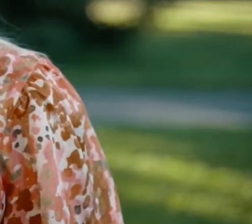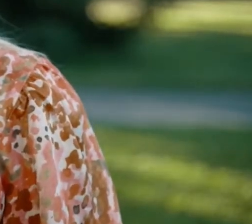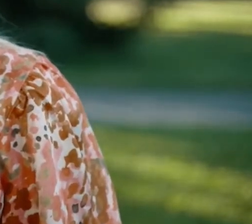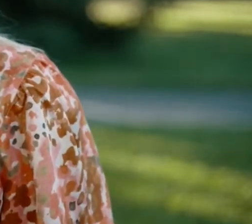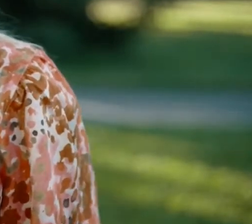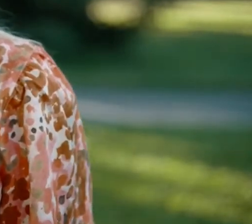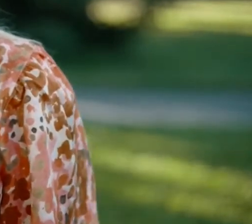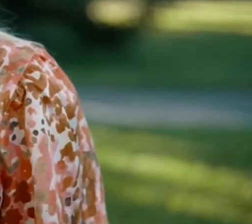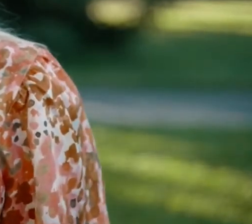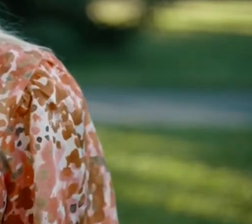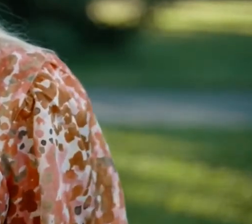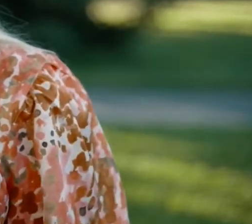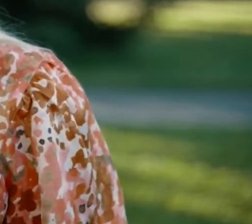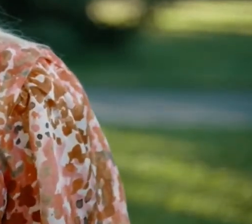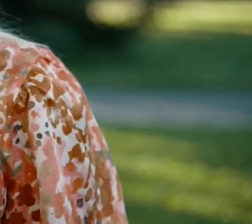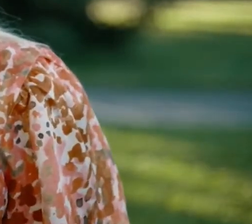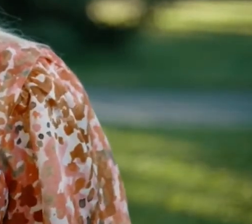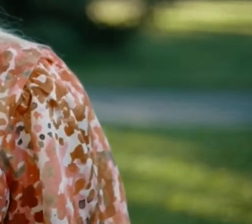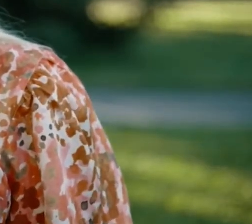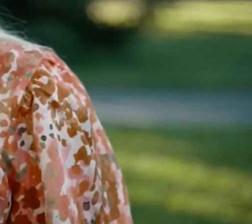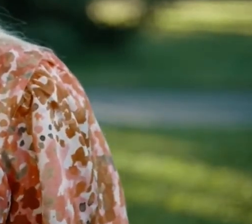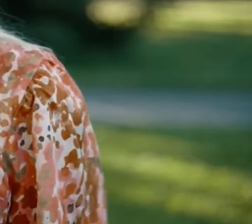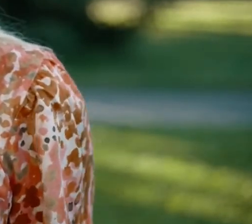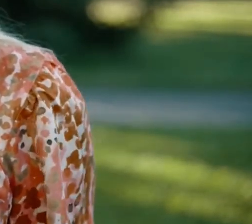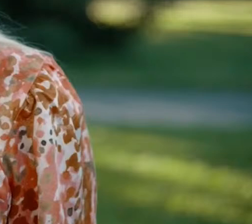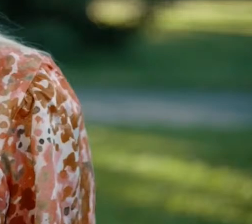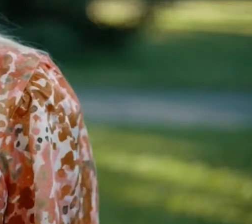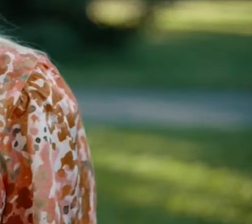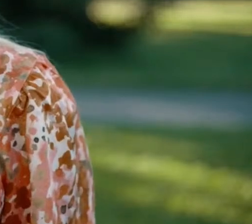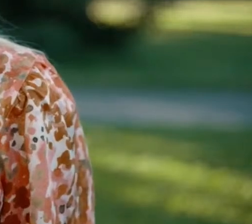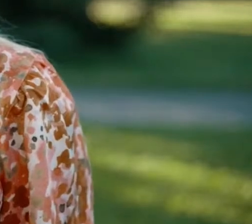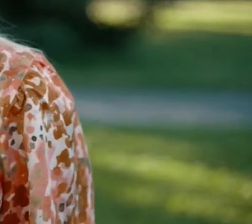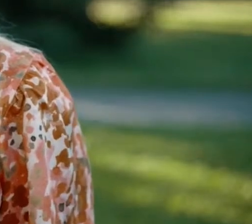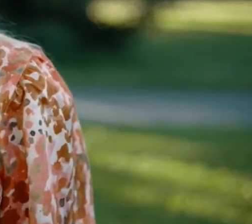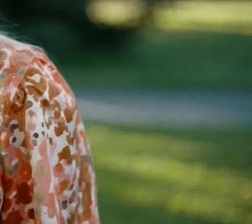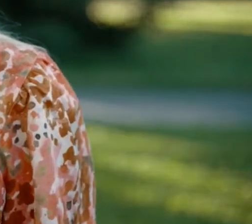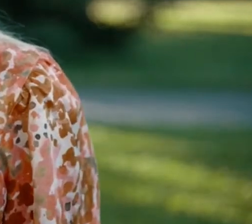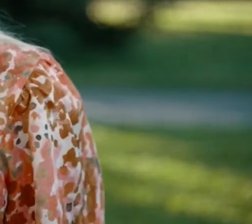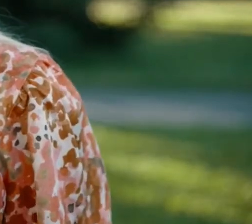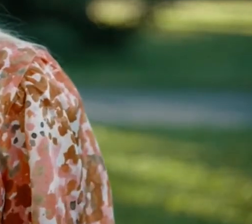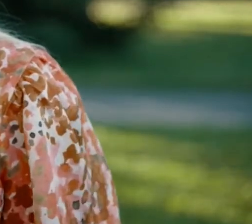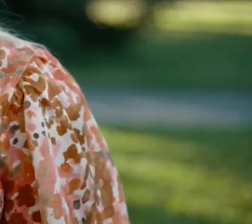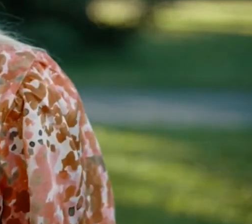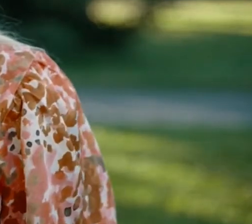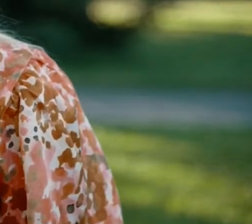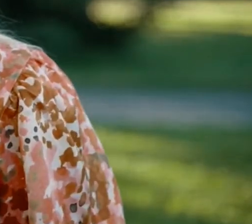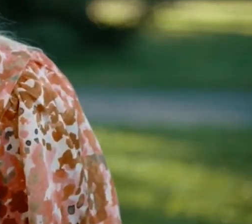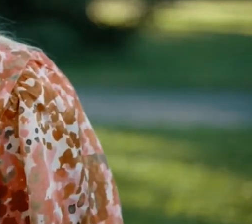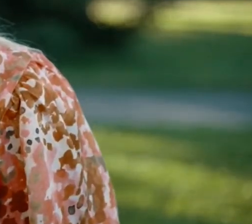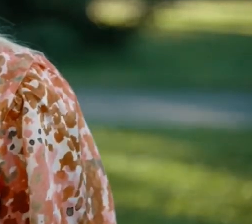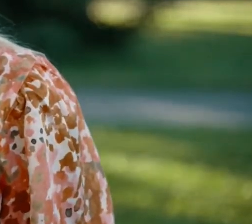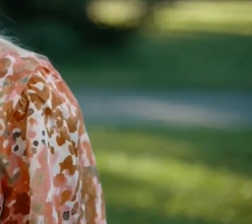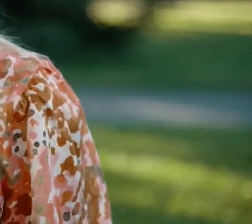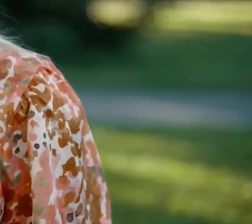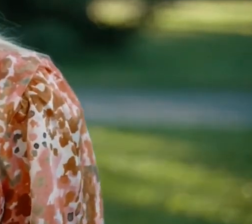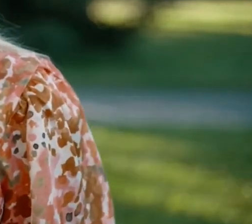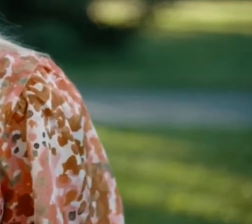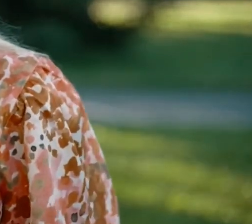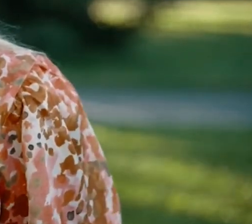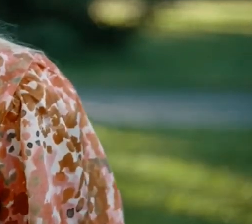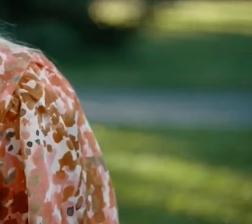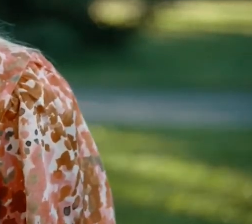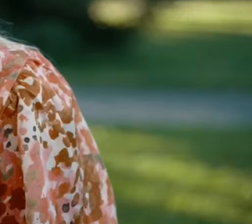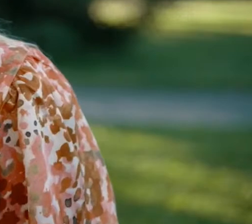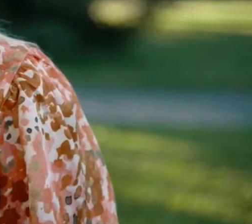work. Globally, this amount is astronomical. Indeed, pollinators and insects are a